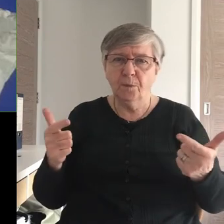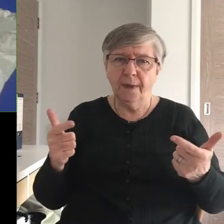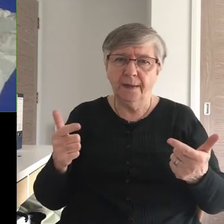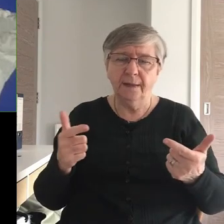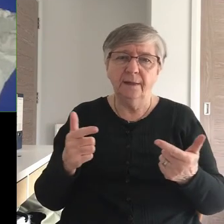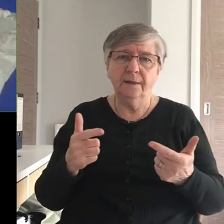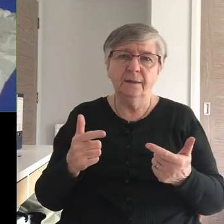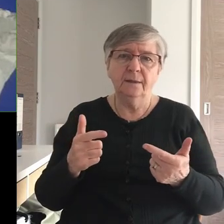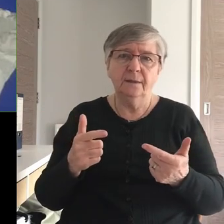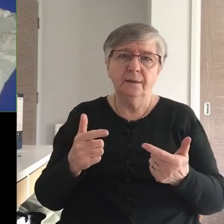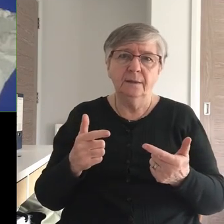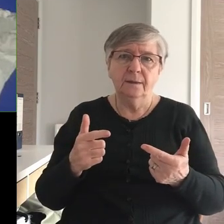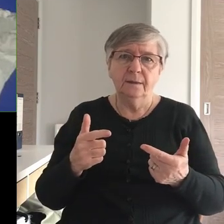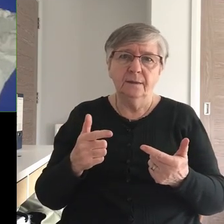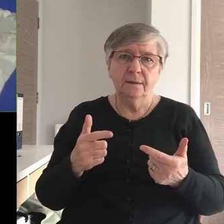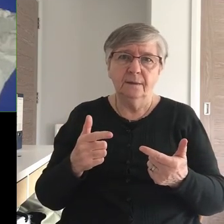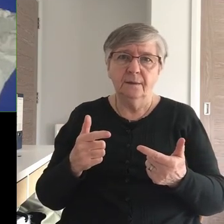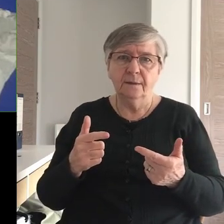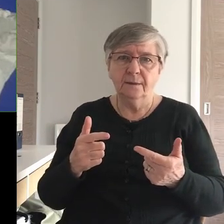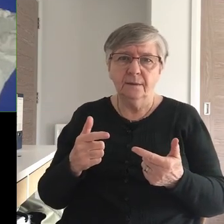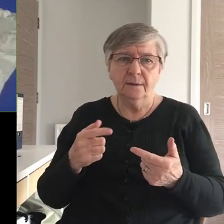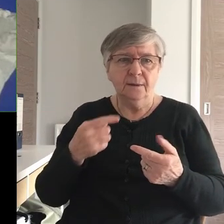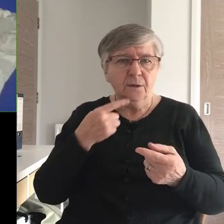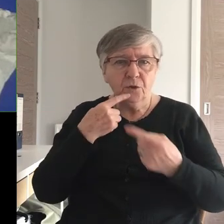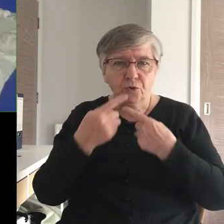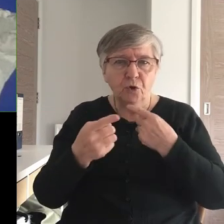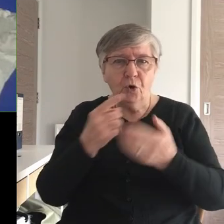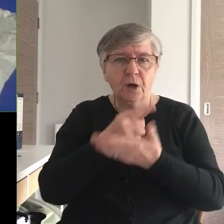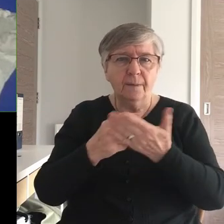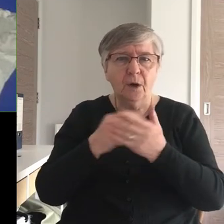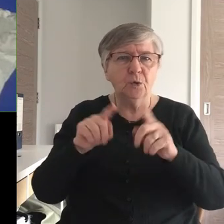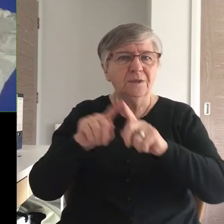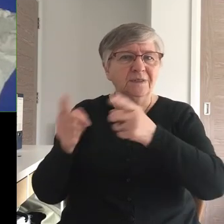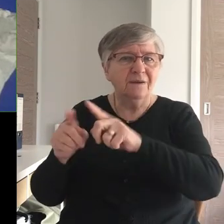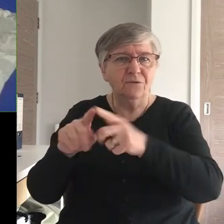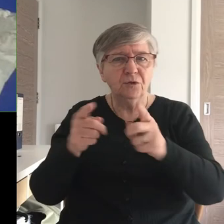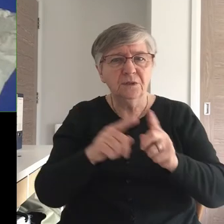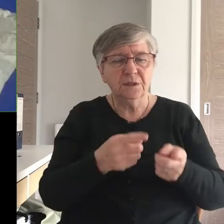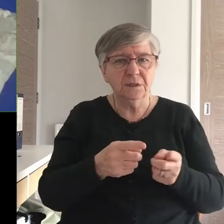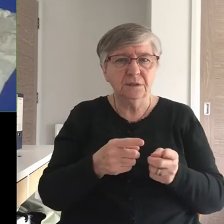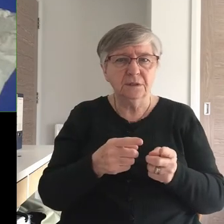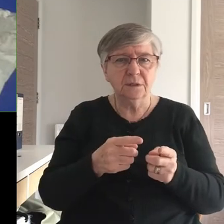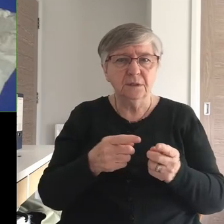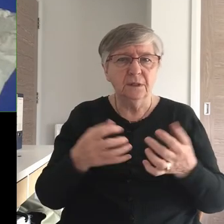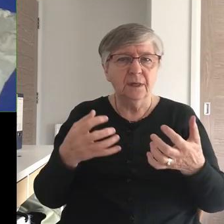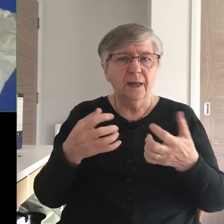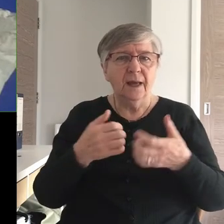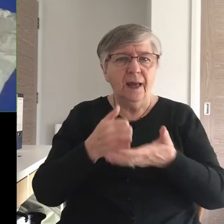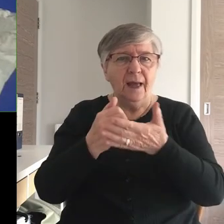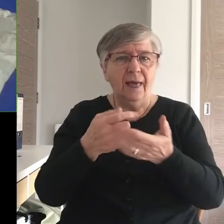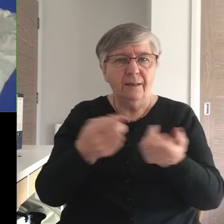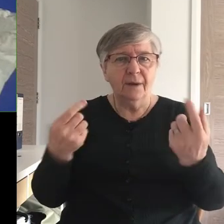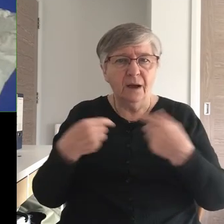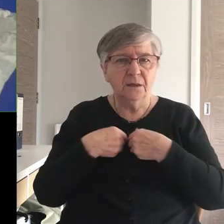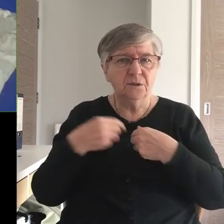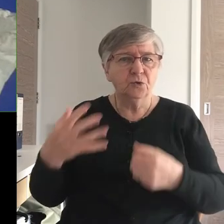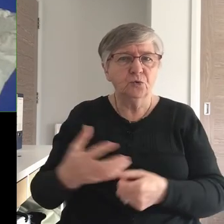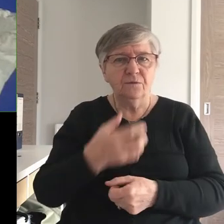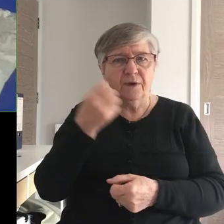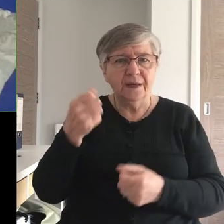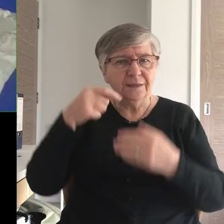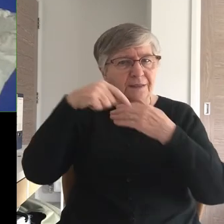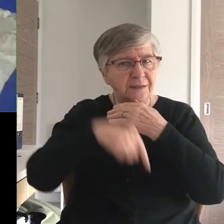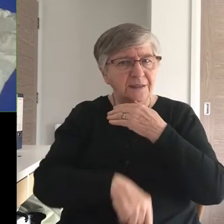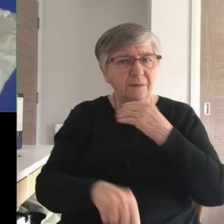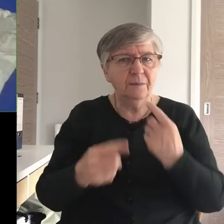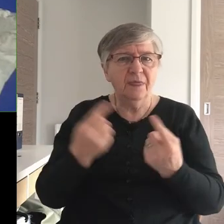electoral process explicitly name their differences, help us to rediscover those deeper things that we share